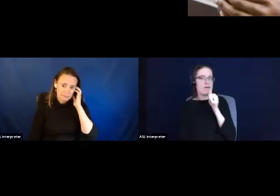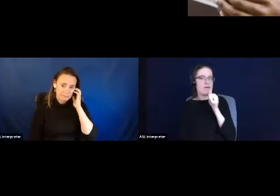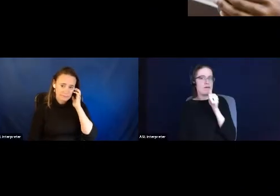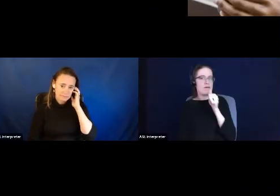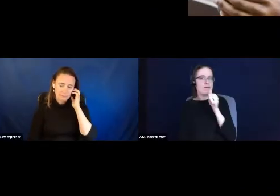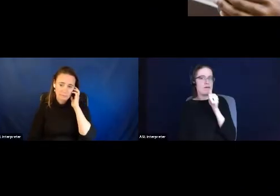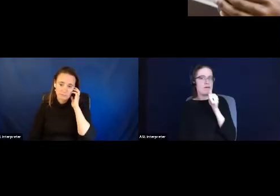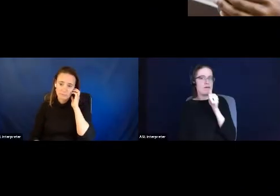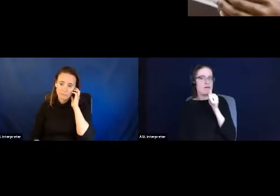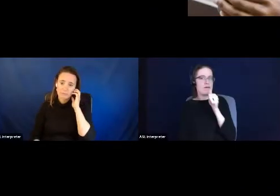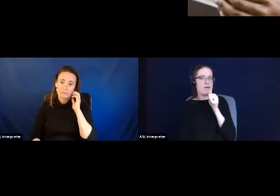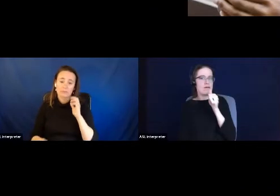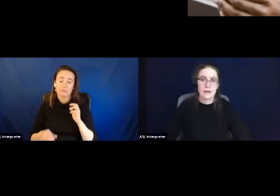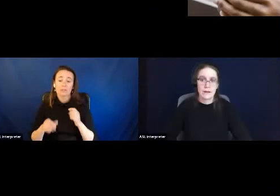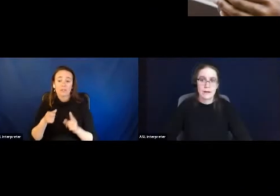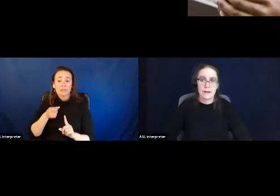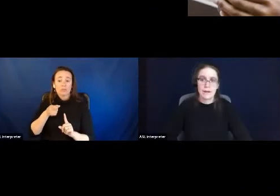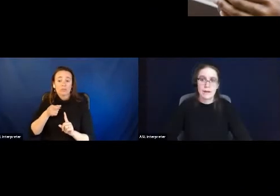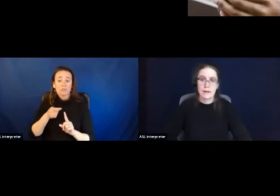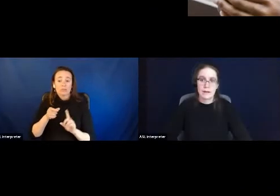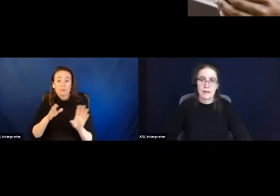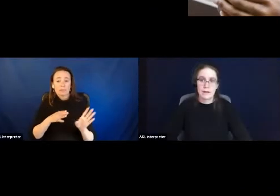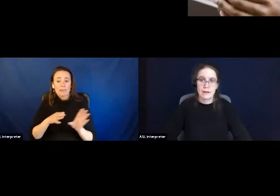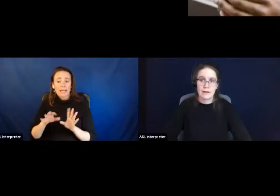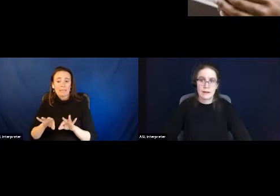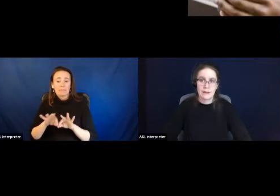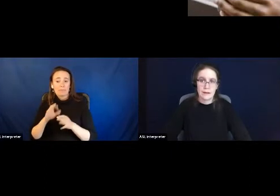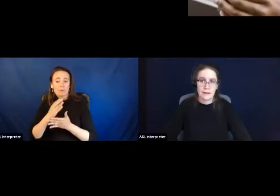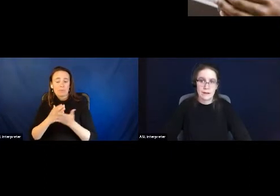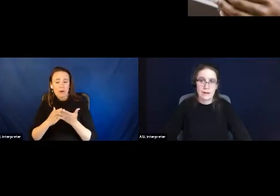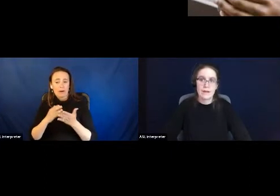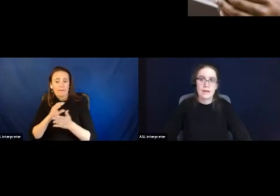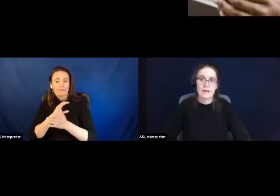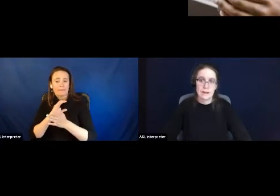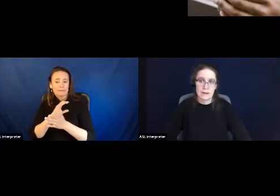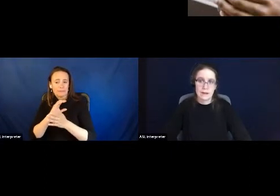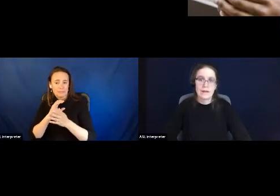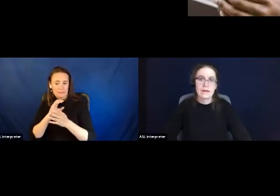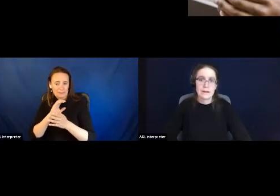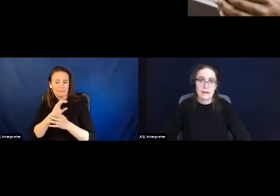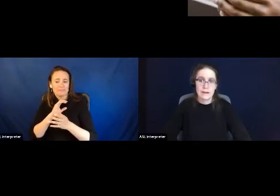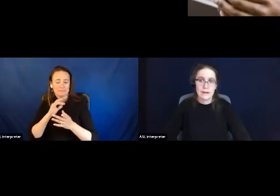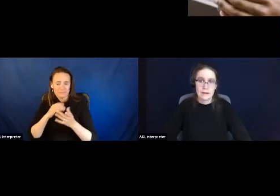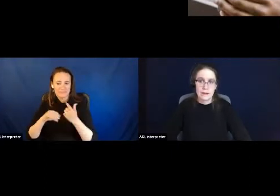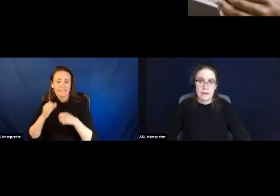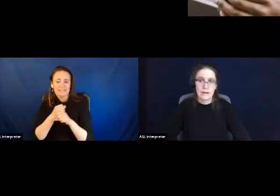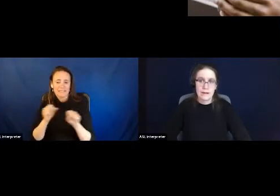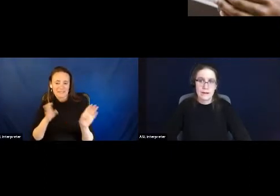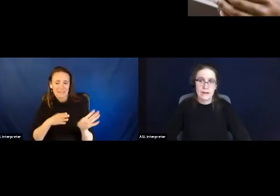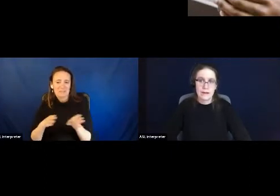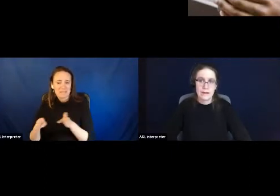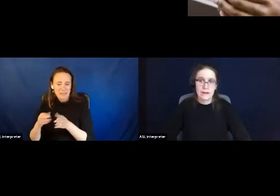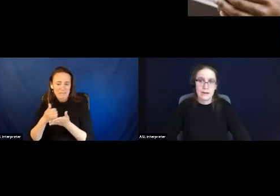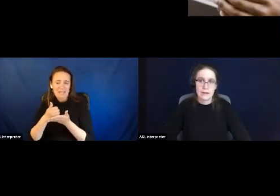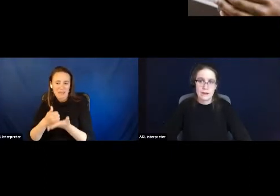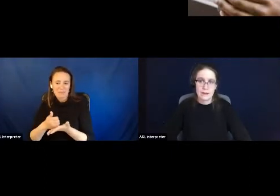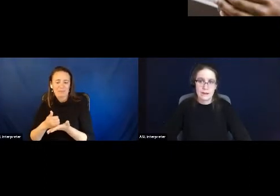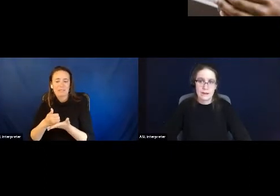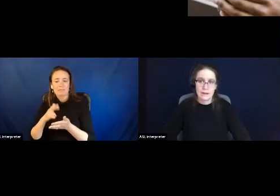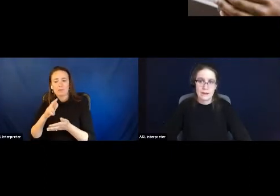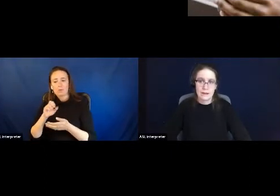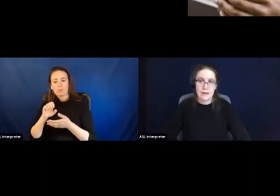And trigger planning is a key part of emotional safety planning. And it helps survivors rewire their